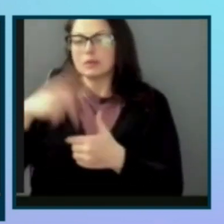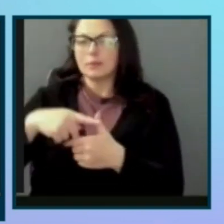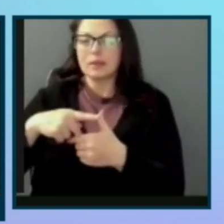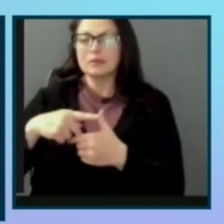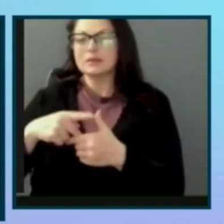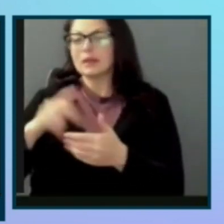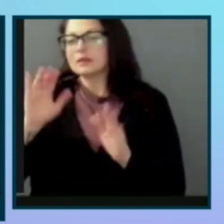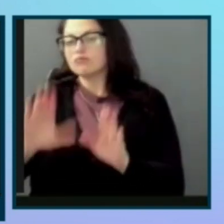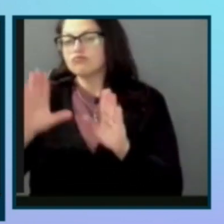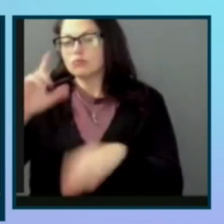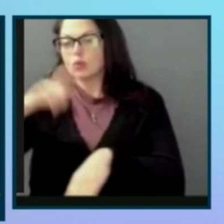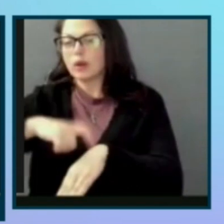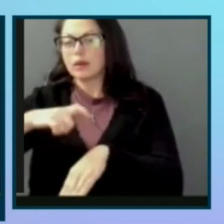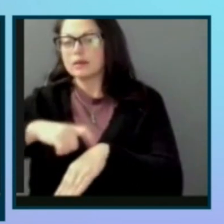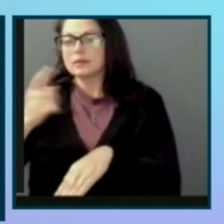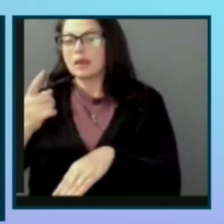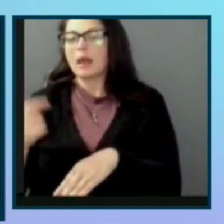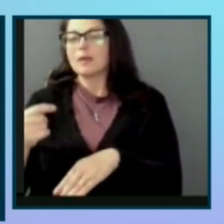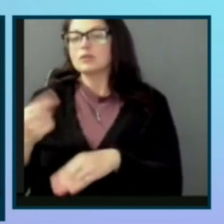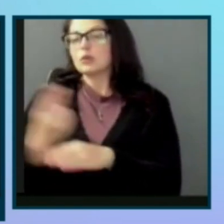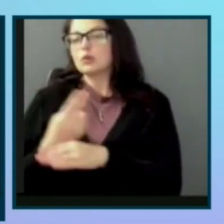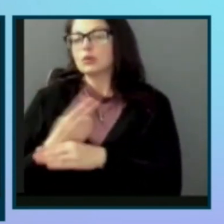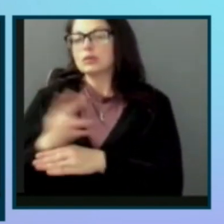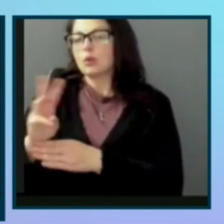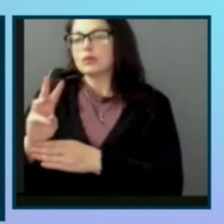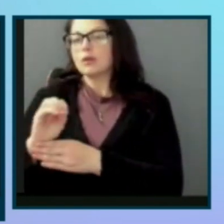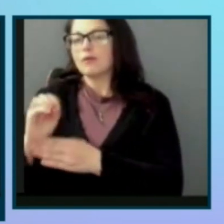great time to do a Wizard of Oz study like this.